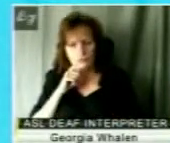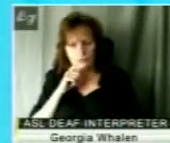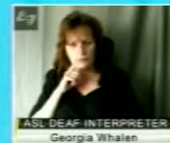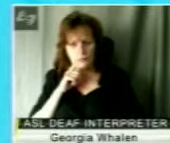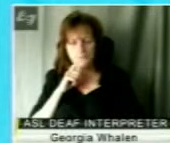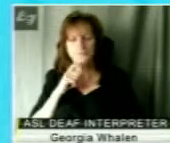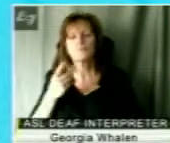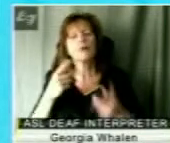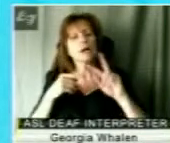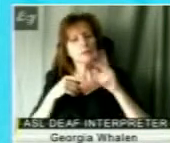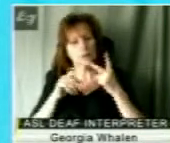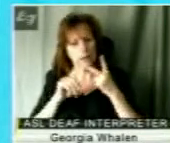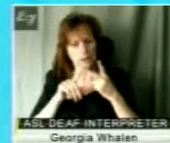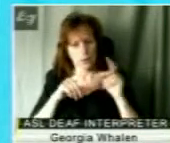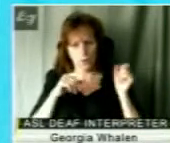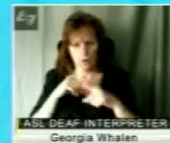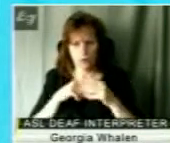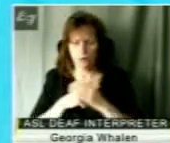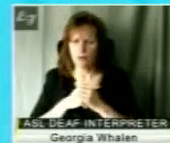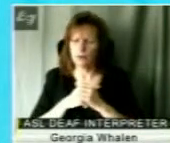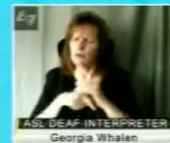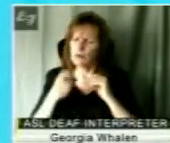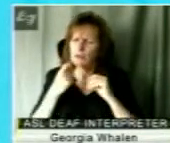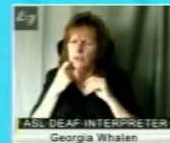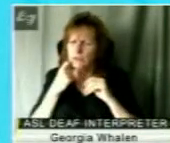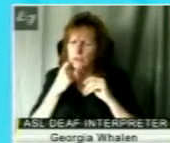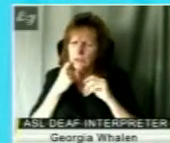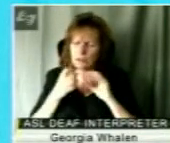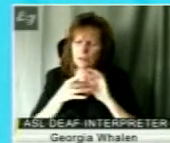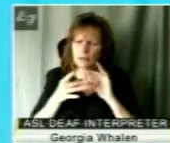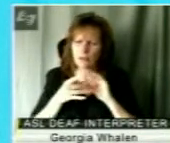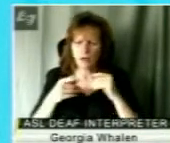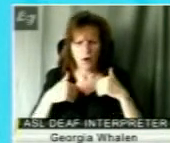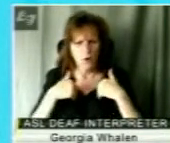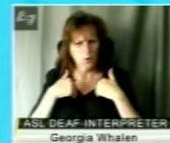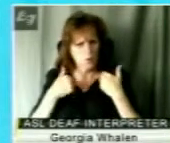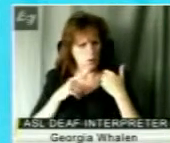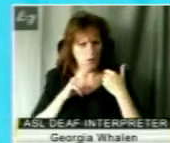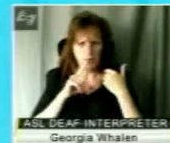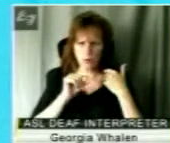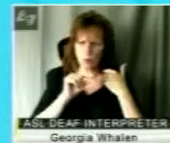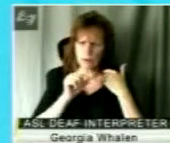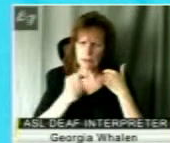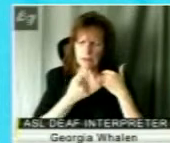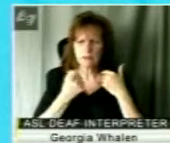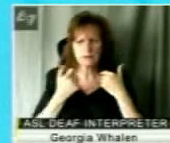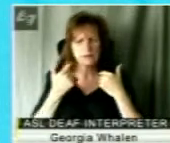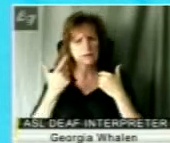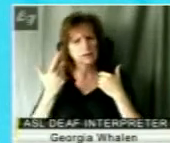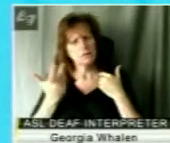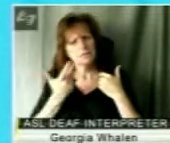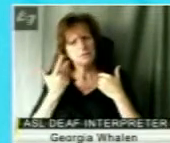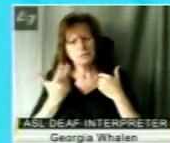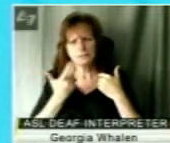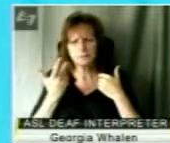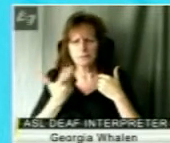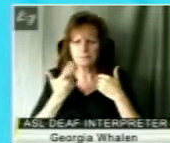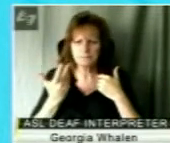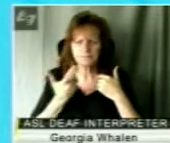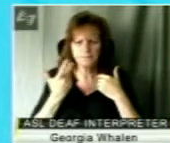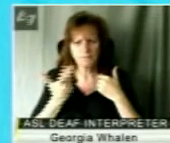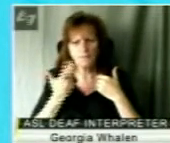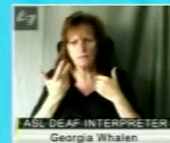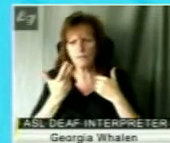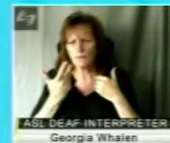saying about, you know, people in their 20s, more testing, are they just,